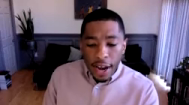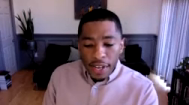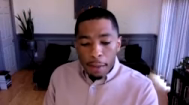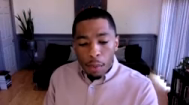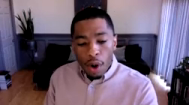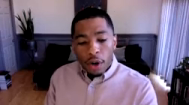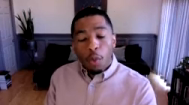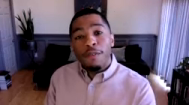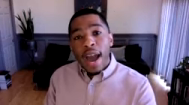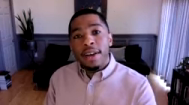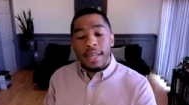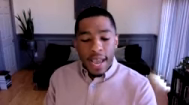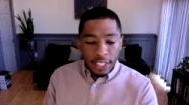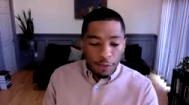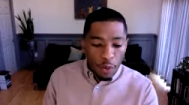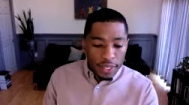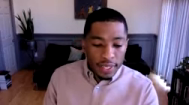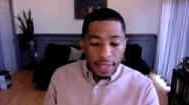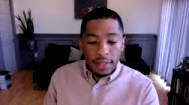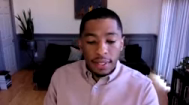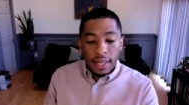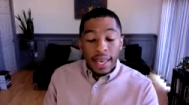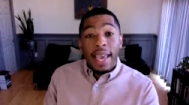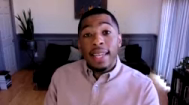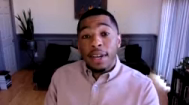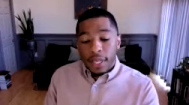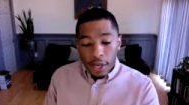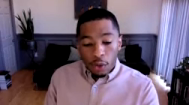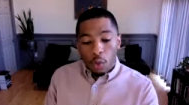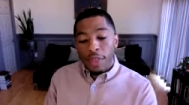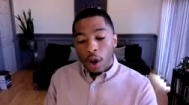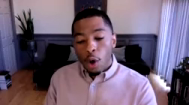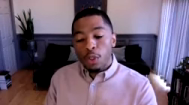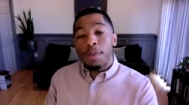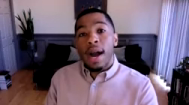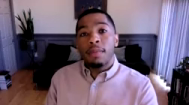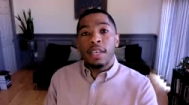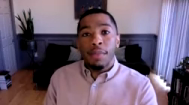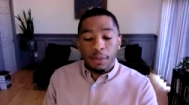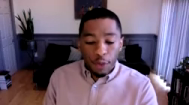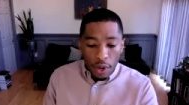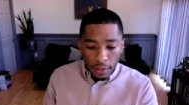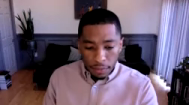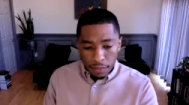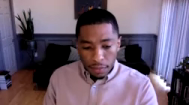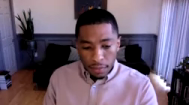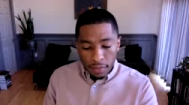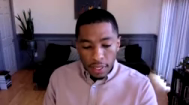Harry and Harriet Moore were fired in 1946 and later killed when their home was bombed in Mims,